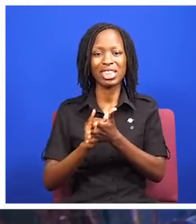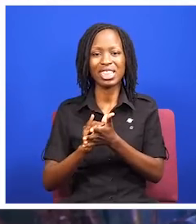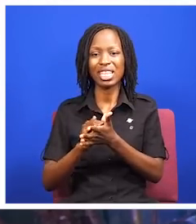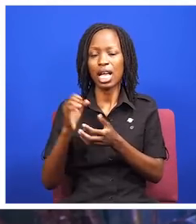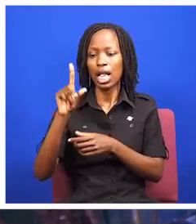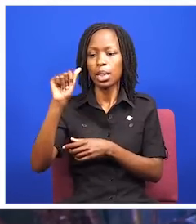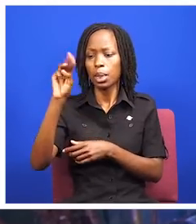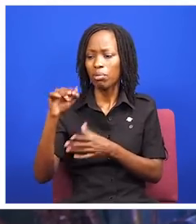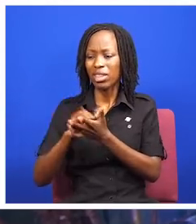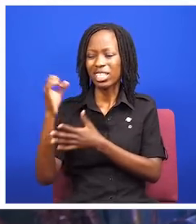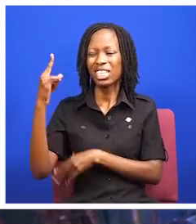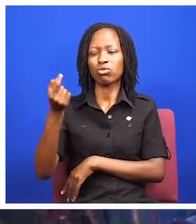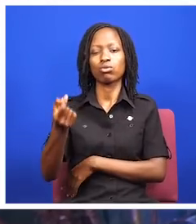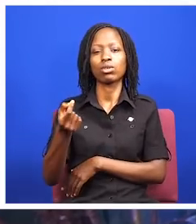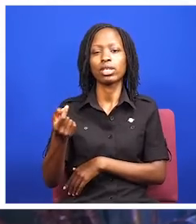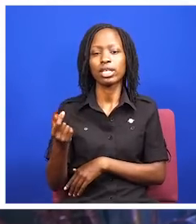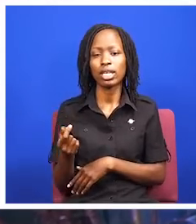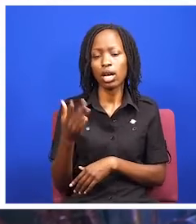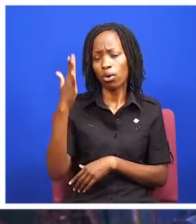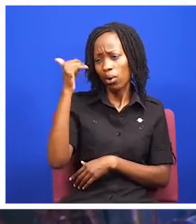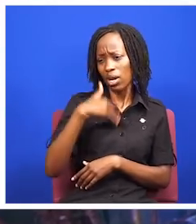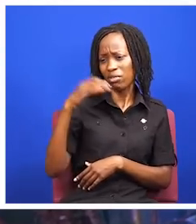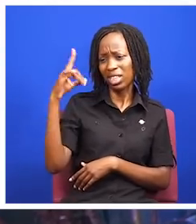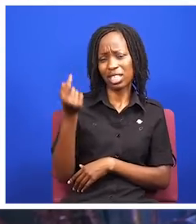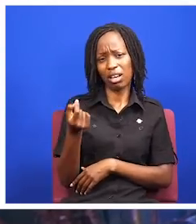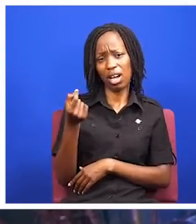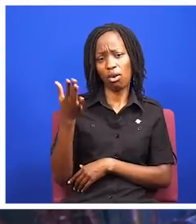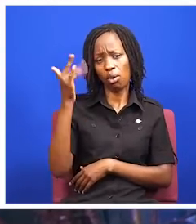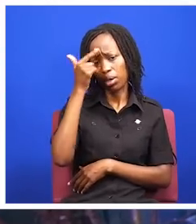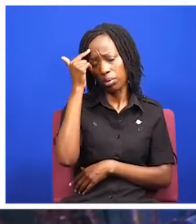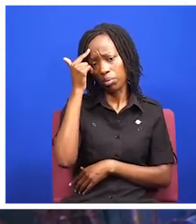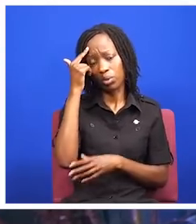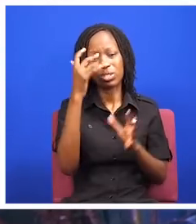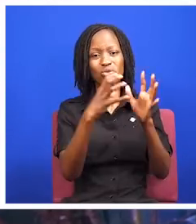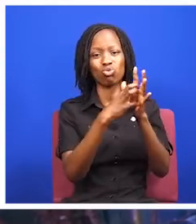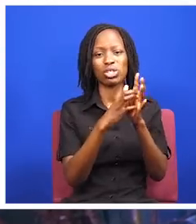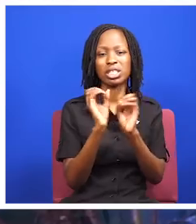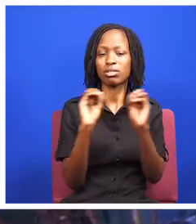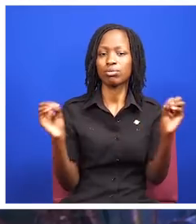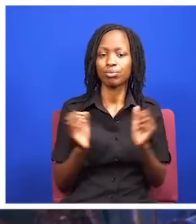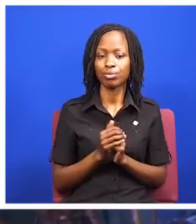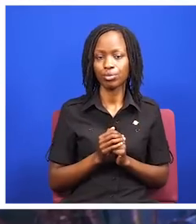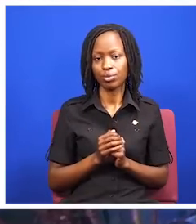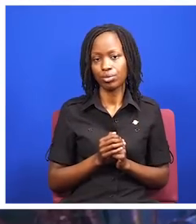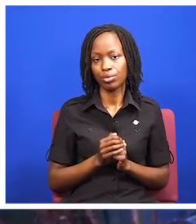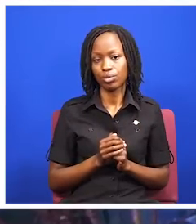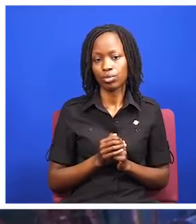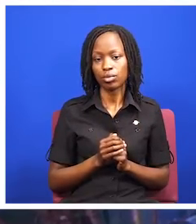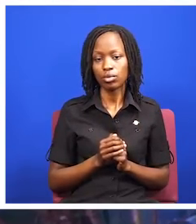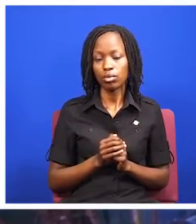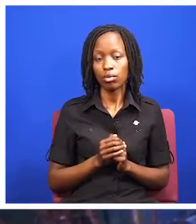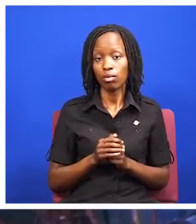not give any light, it could not give light. Why? Because it was not fully charged. It was not charged at